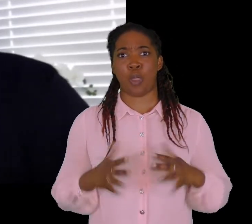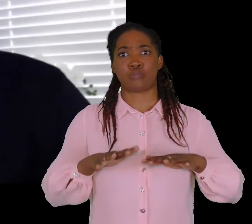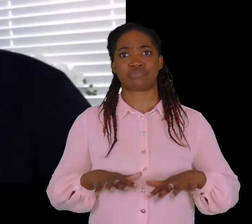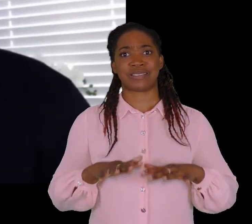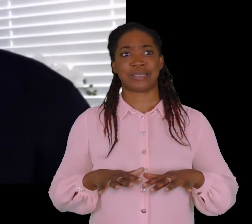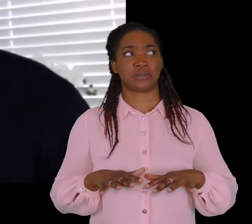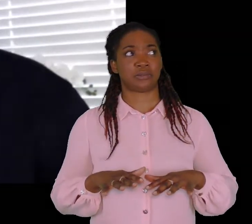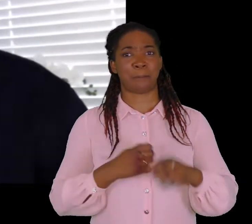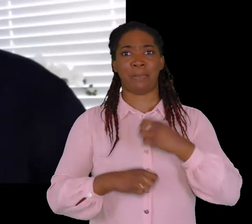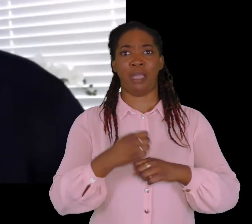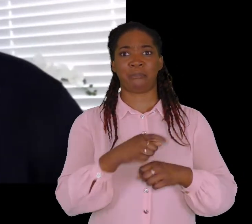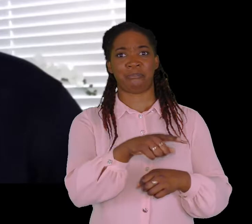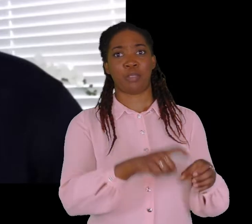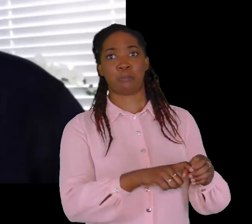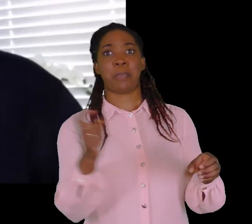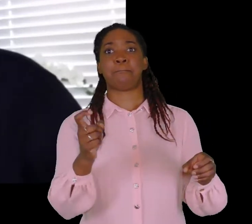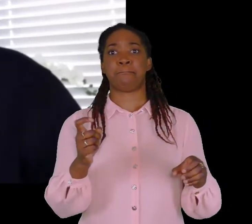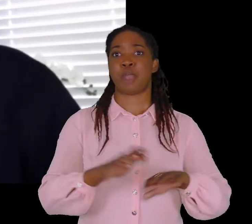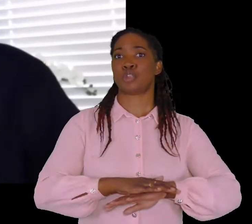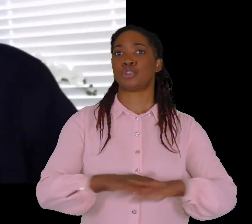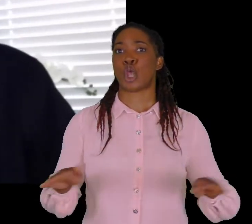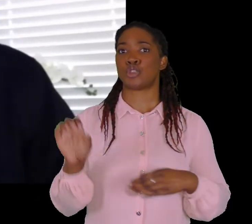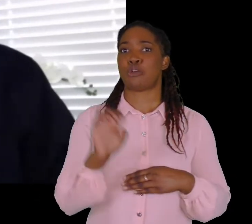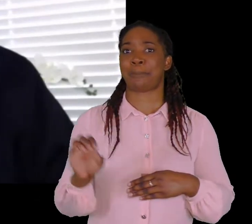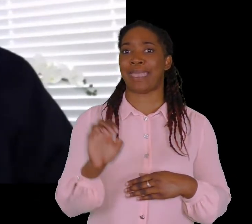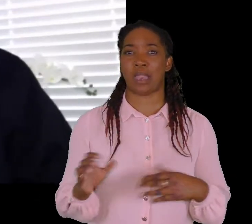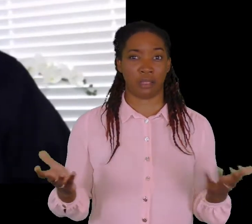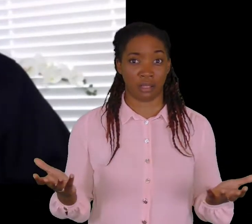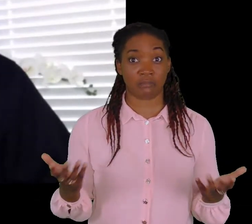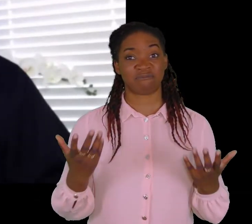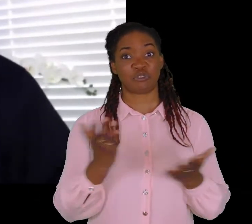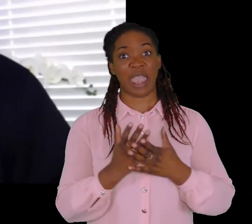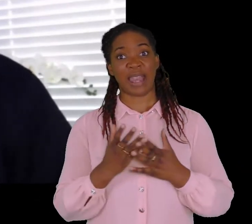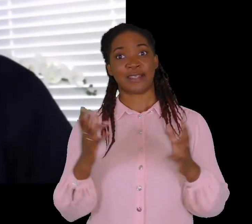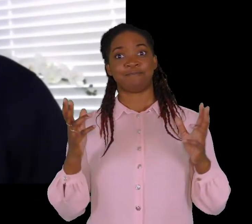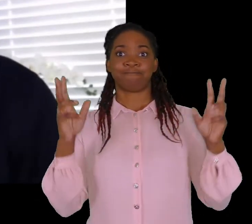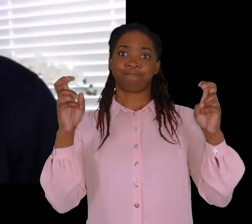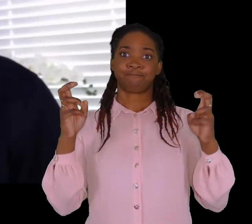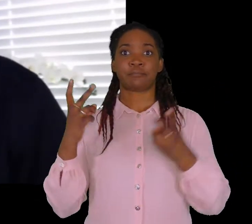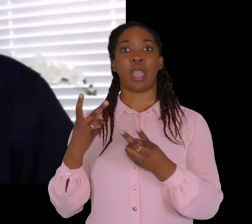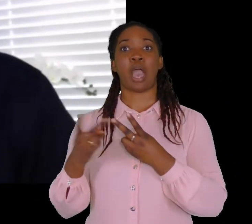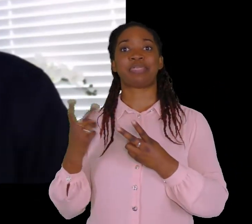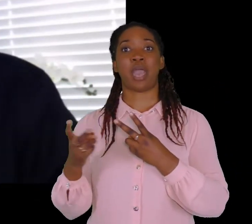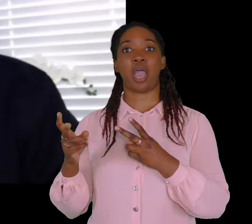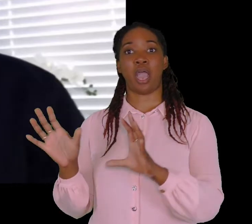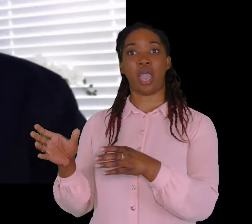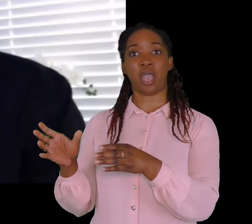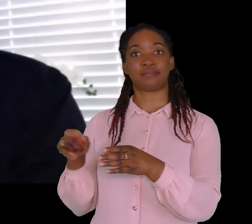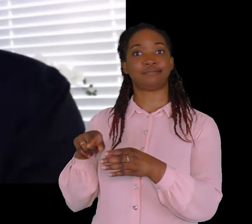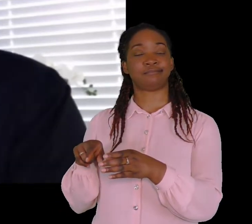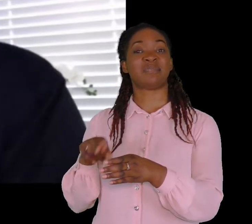And we took on this otherness as something that was given to us by funding agencies and institutions like the Arts